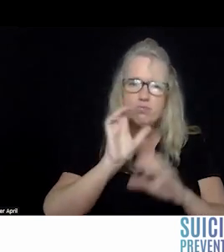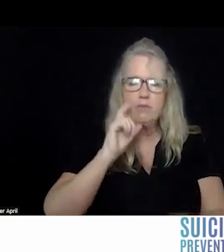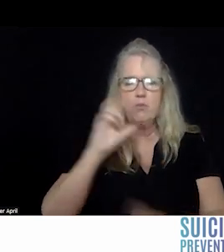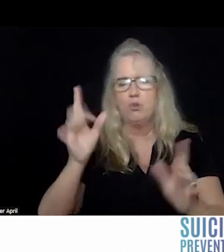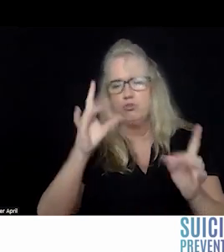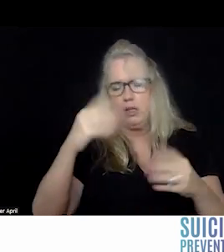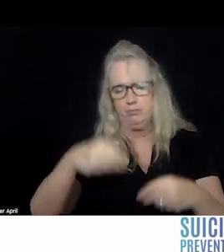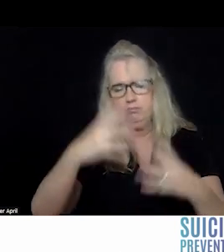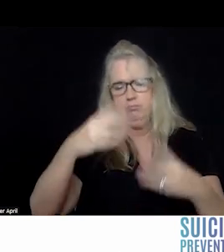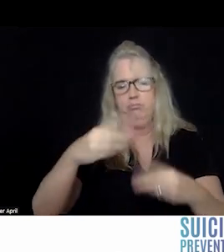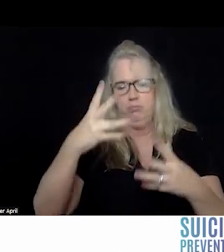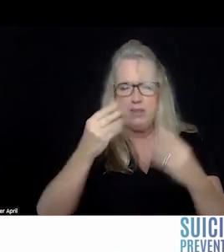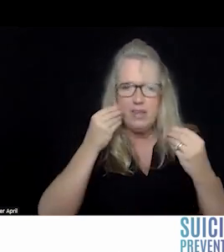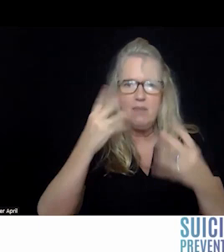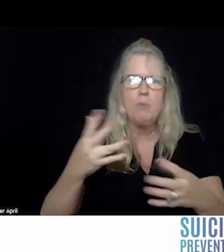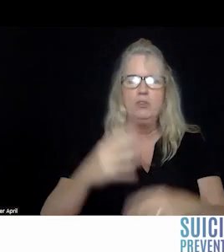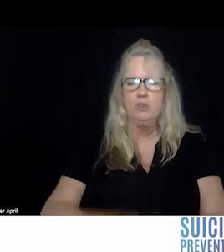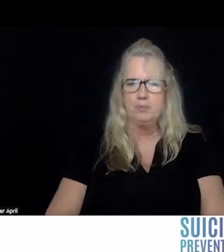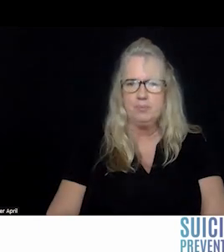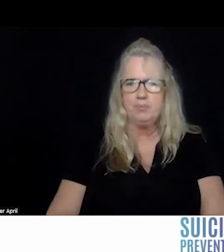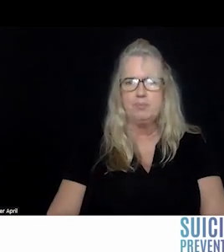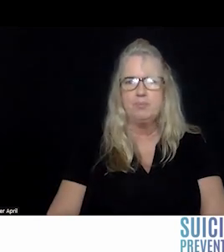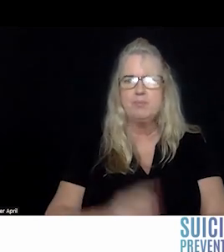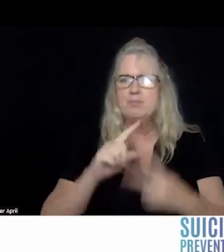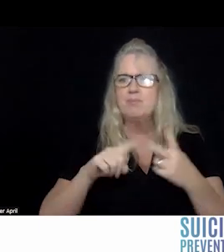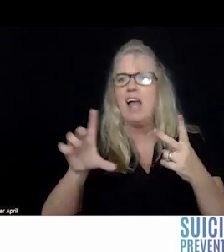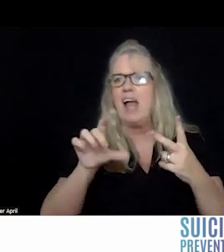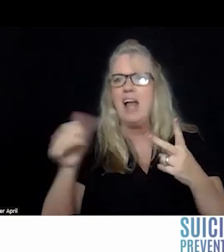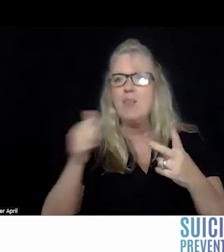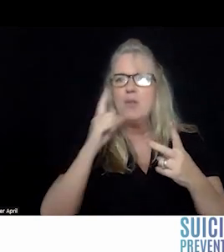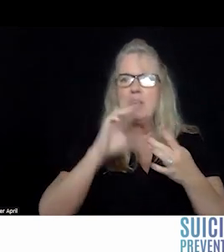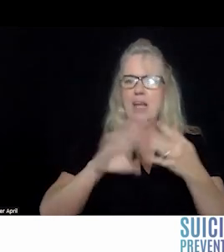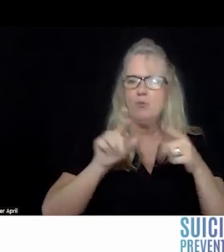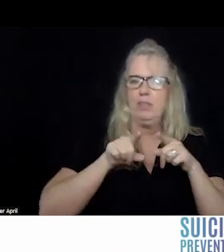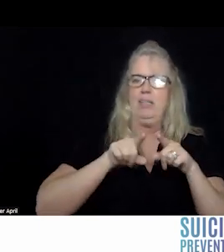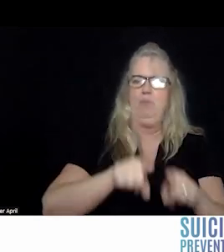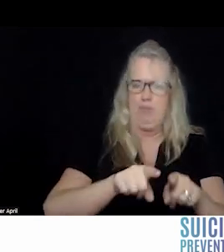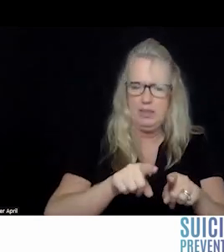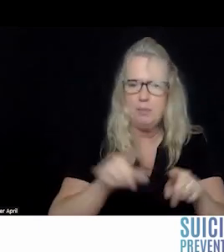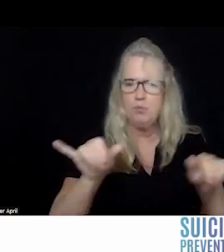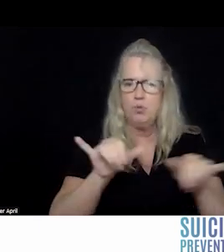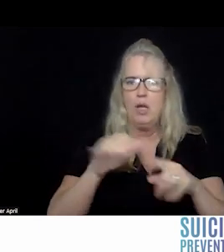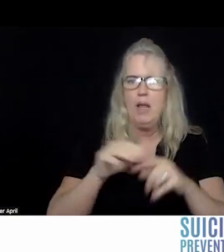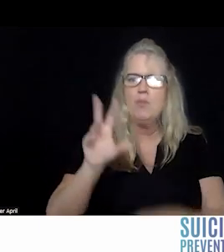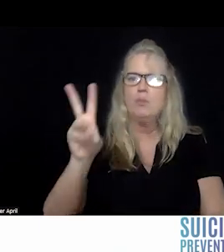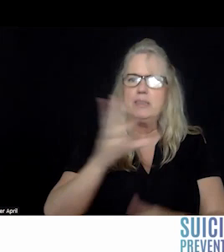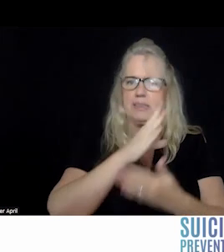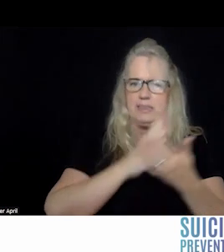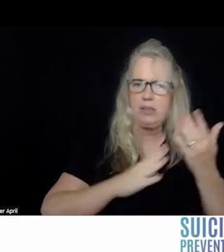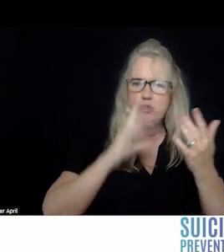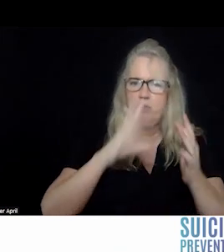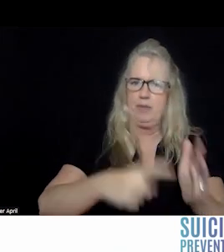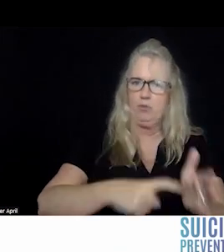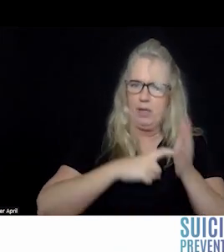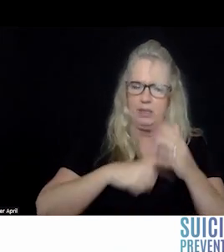up a lot of the relevant provisions. A lot of the relevant provisions just happen to be lined up in a really neat way. There's 6 main sections of the criteria.